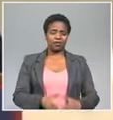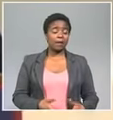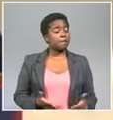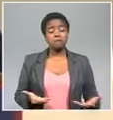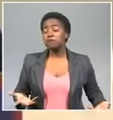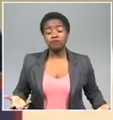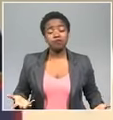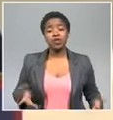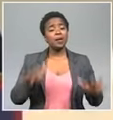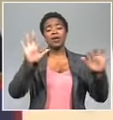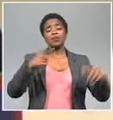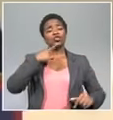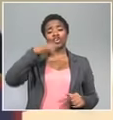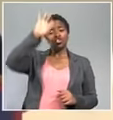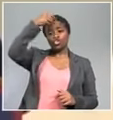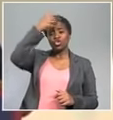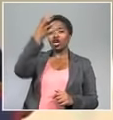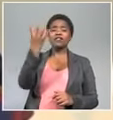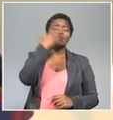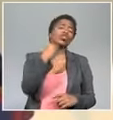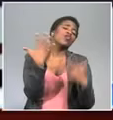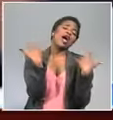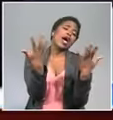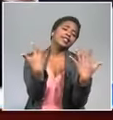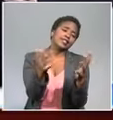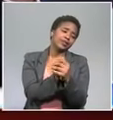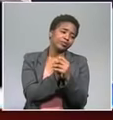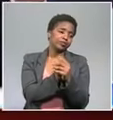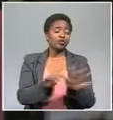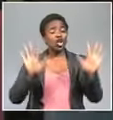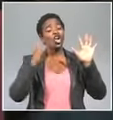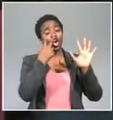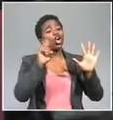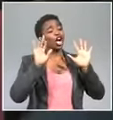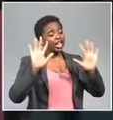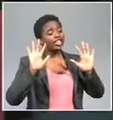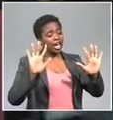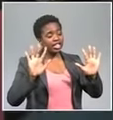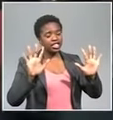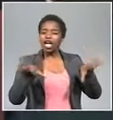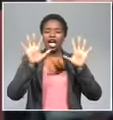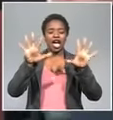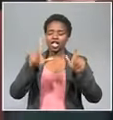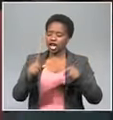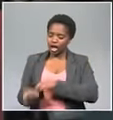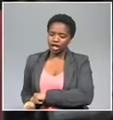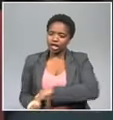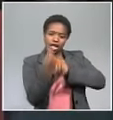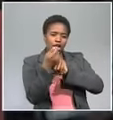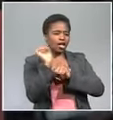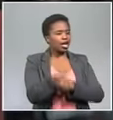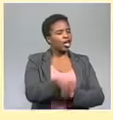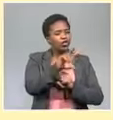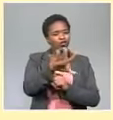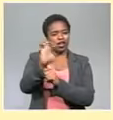people say, Donald, you have the most beautiful hands. Look at those hands. Those hands can hit a golf ball 285